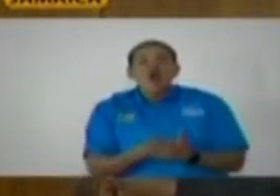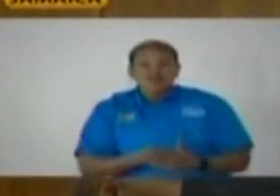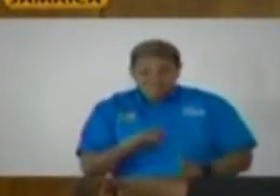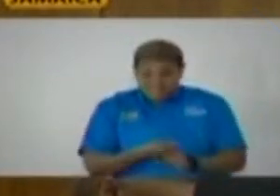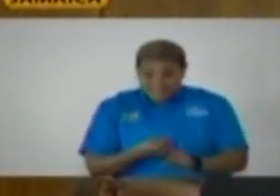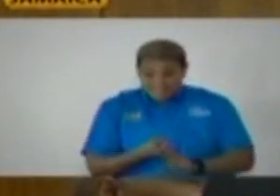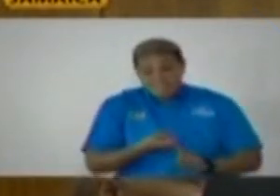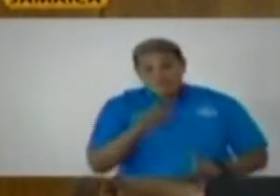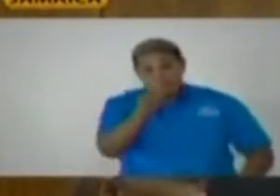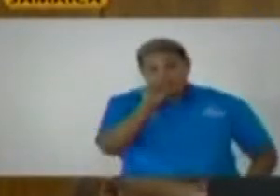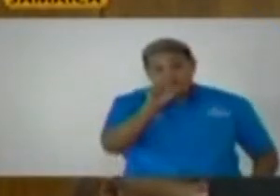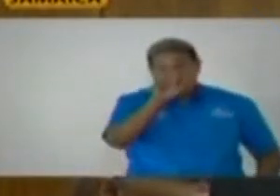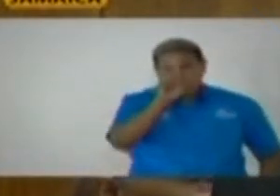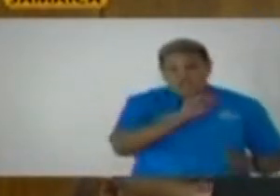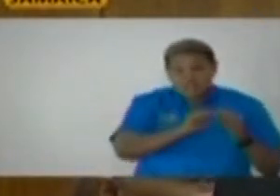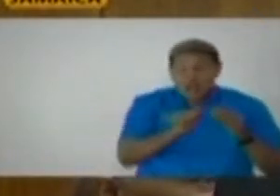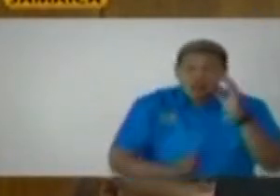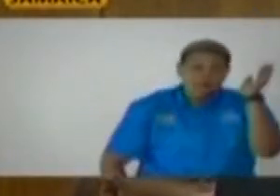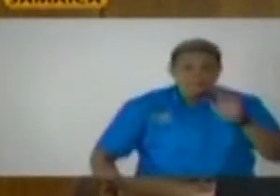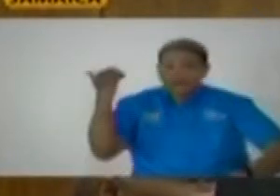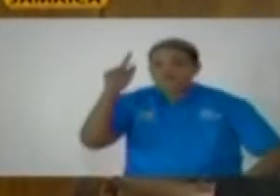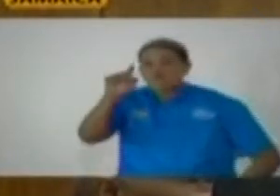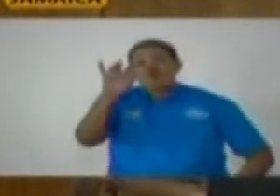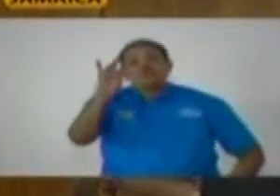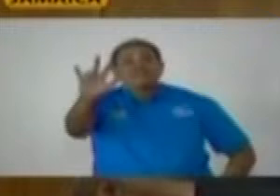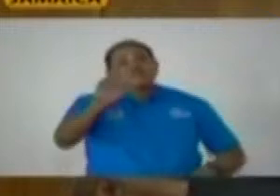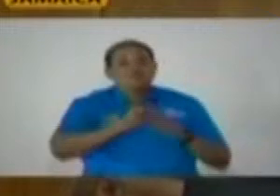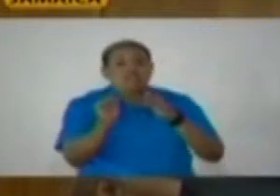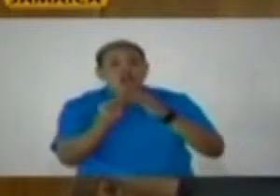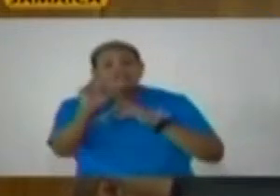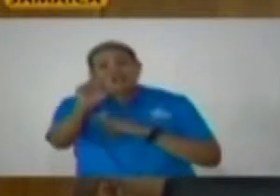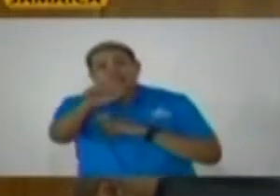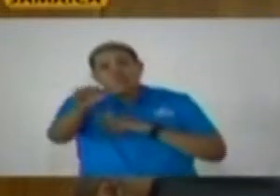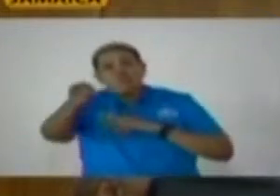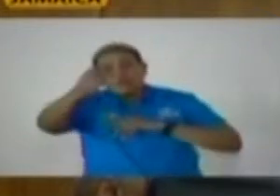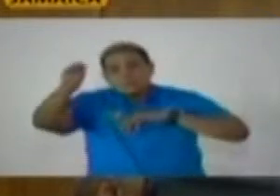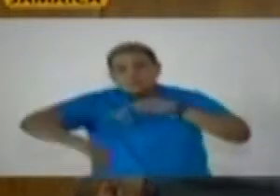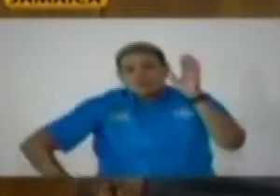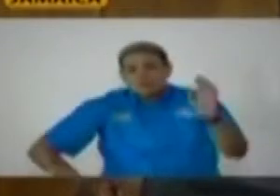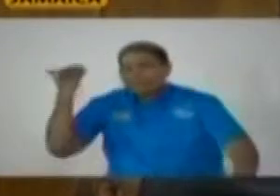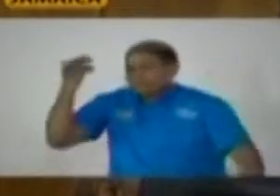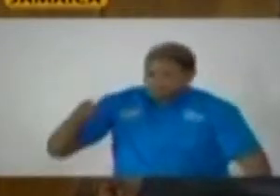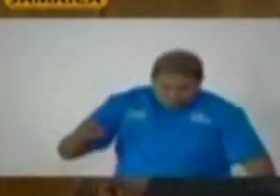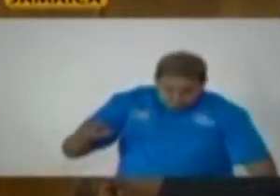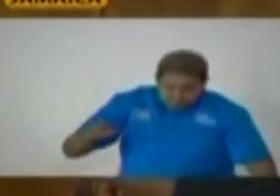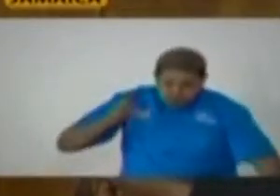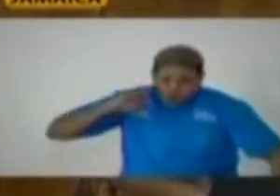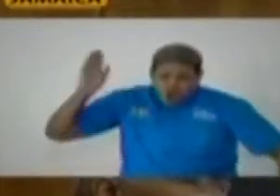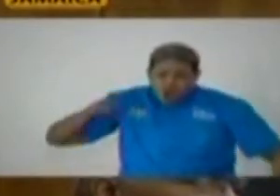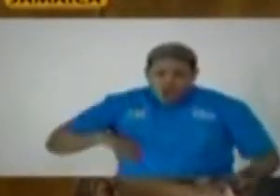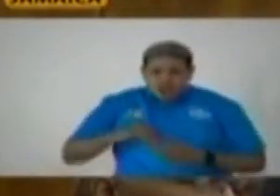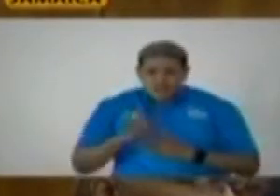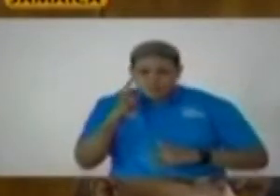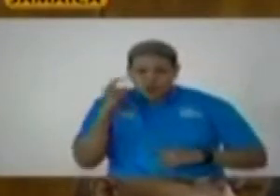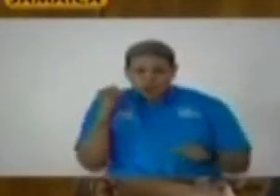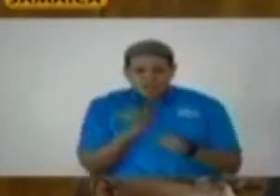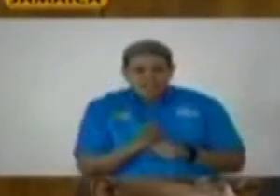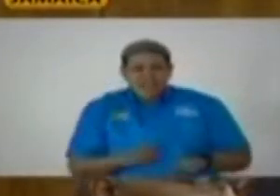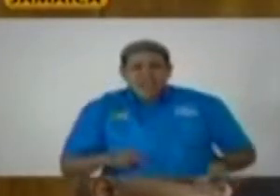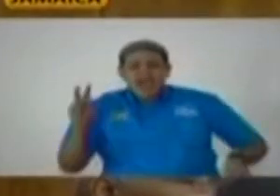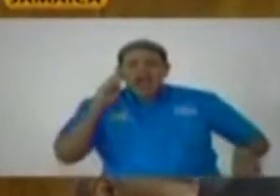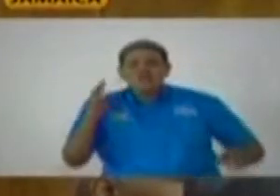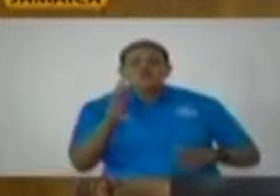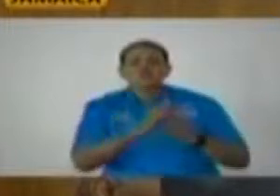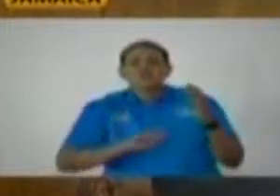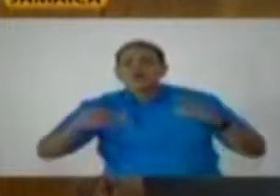from $130 to $173, a 33% increase, all in the last year. And if we look at some of the